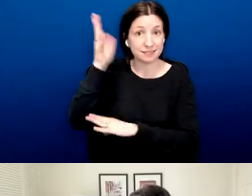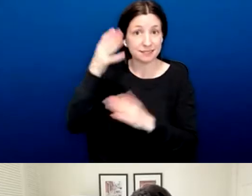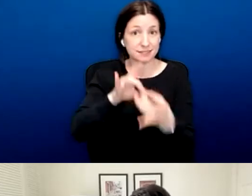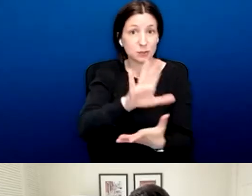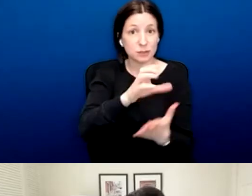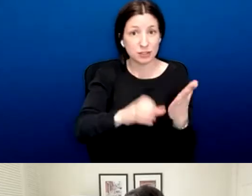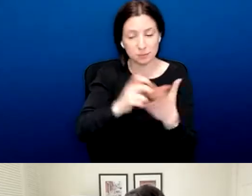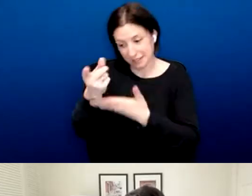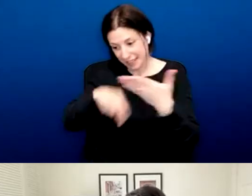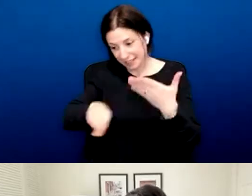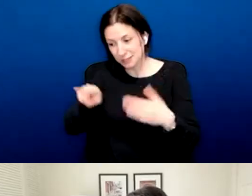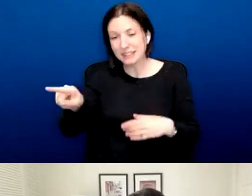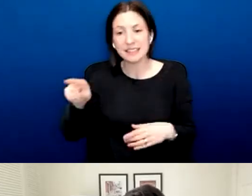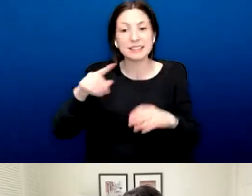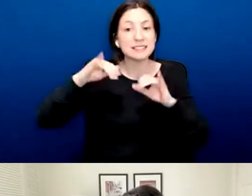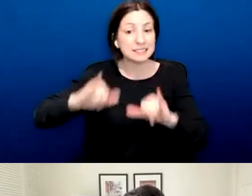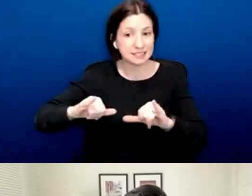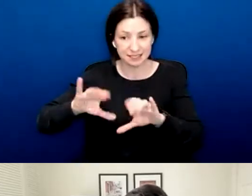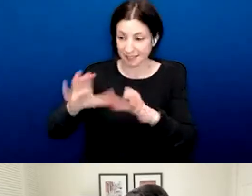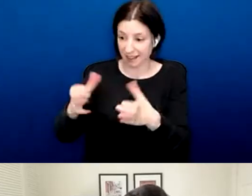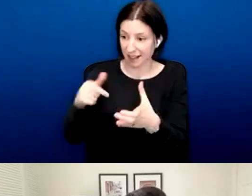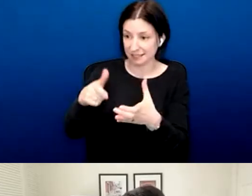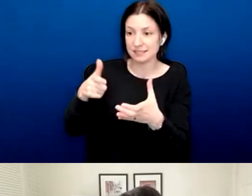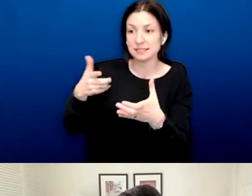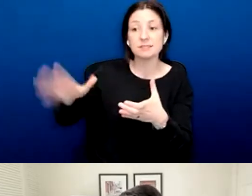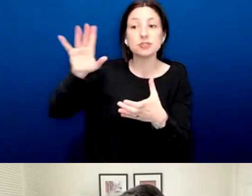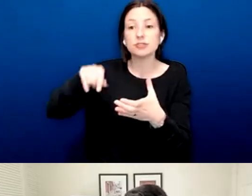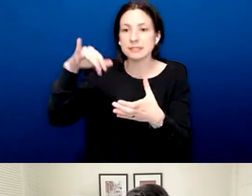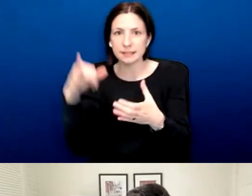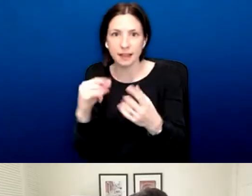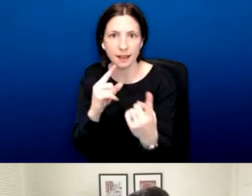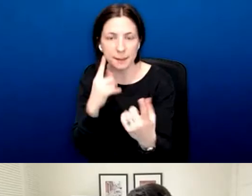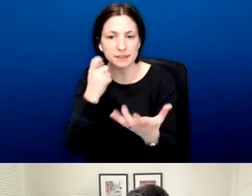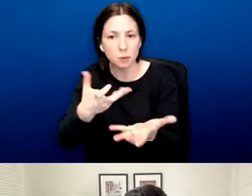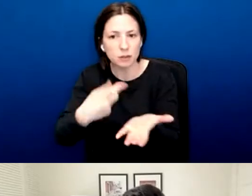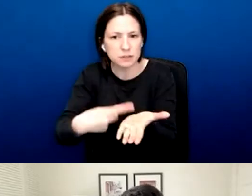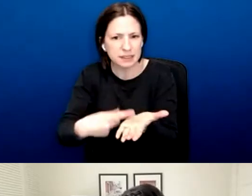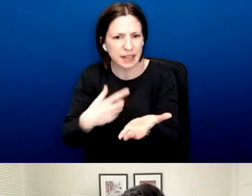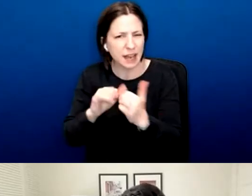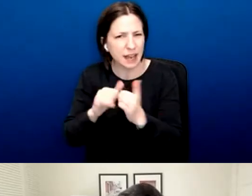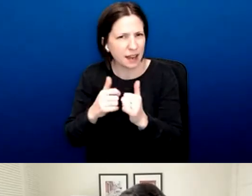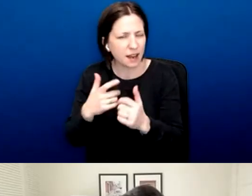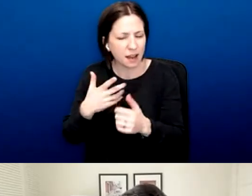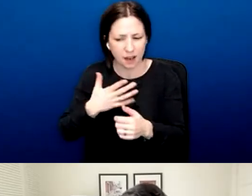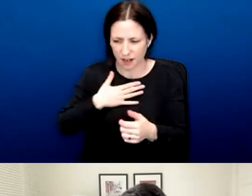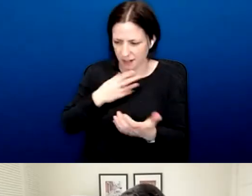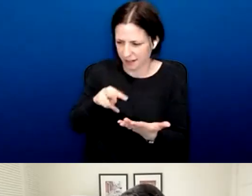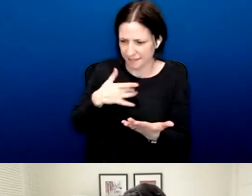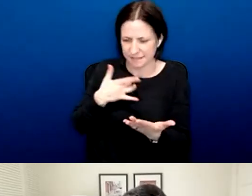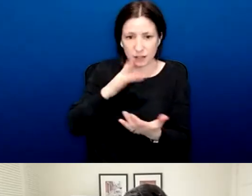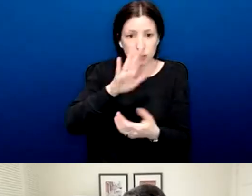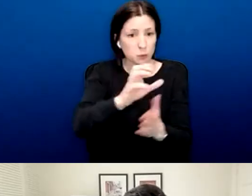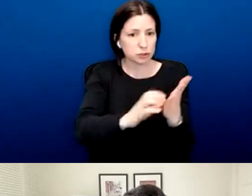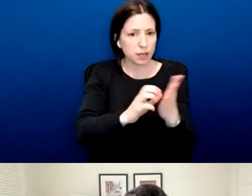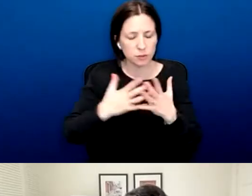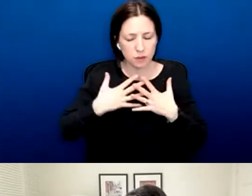next week, they stayed after class this morning to talk to me because they did want to share how they felt really seen by your chapter